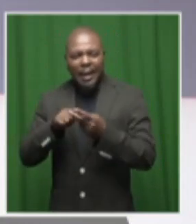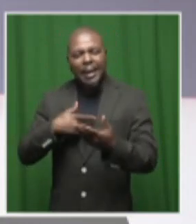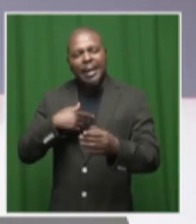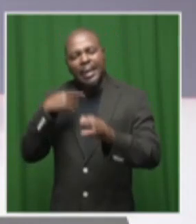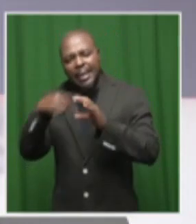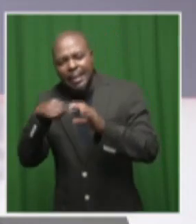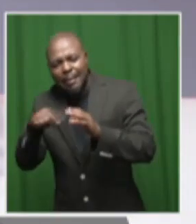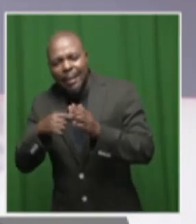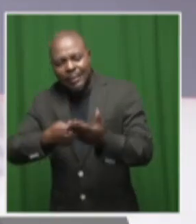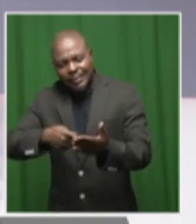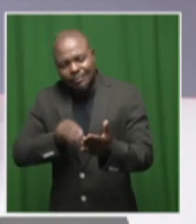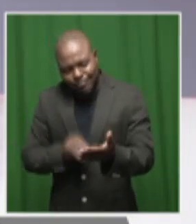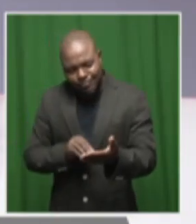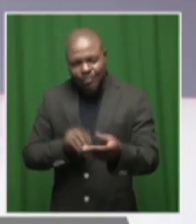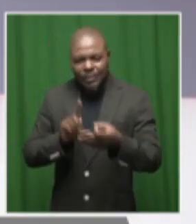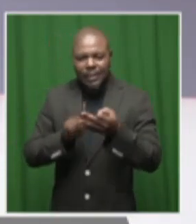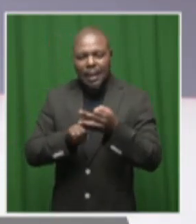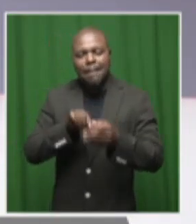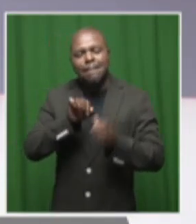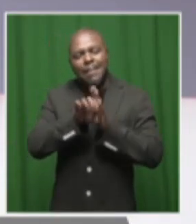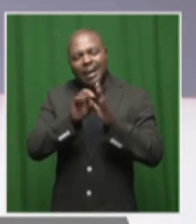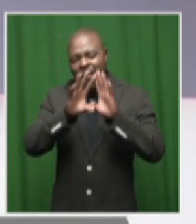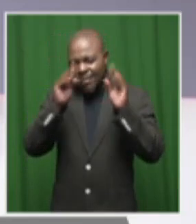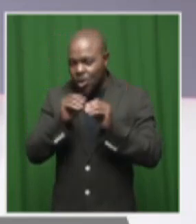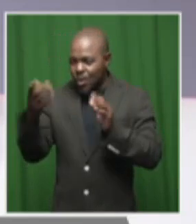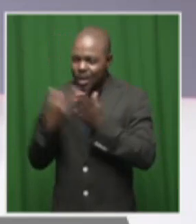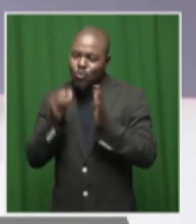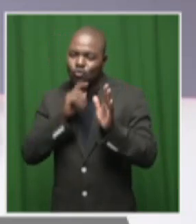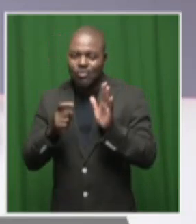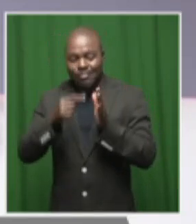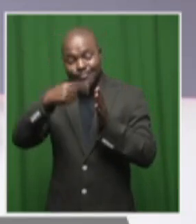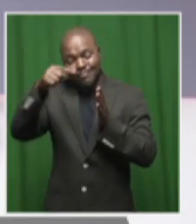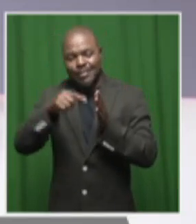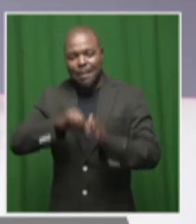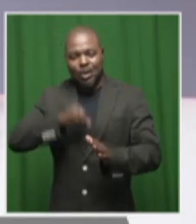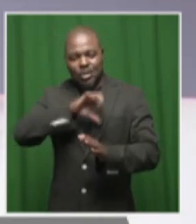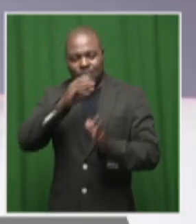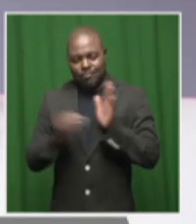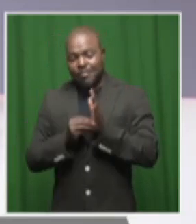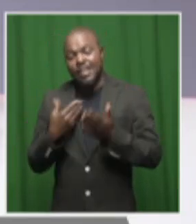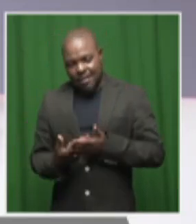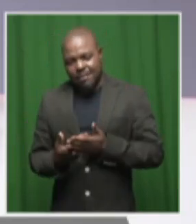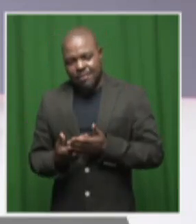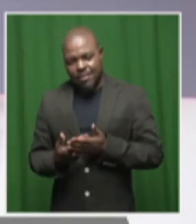signature, your marketing stuff. Over and above that, you have, depending what